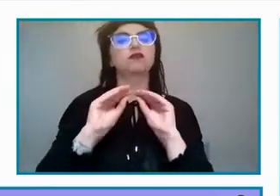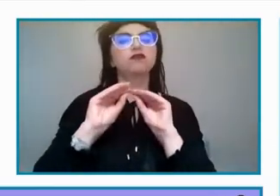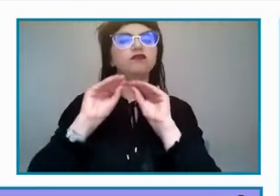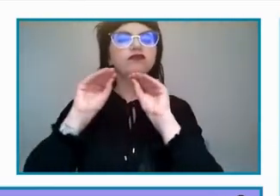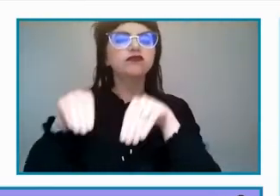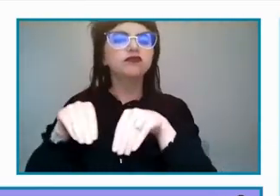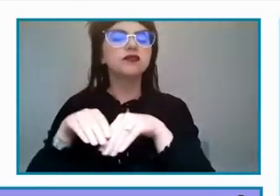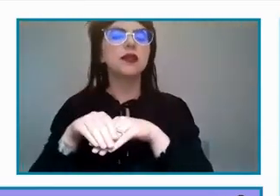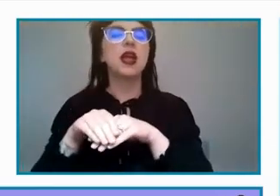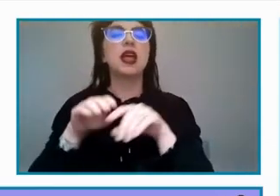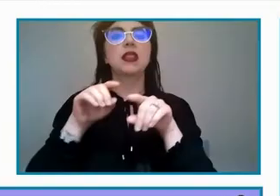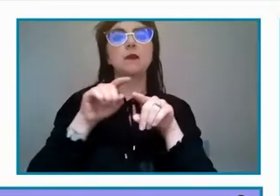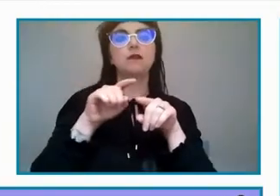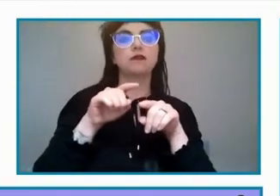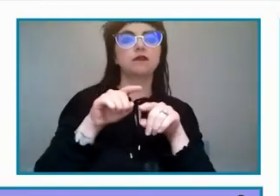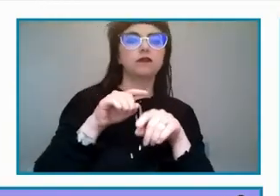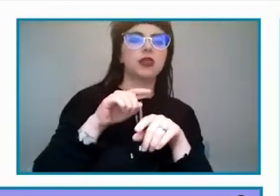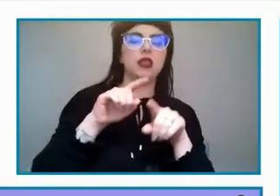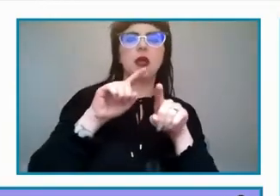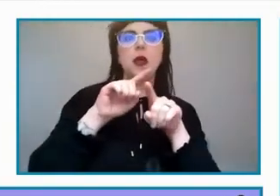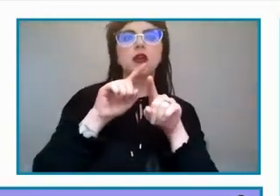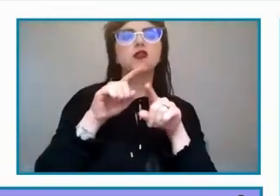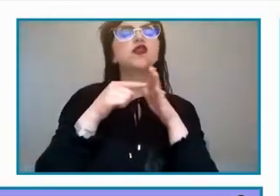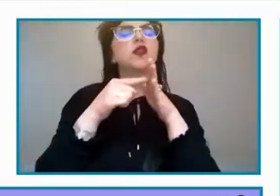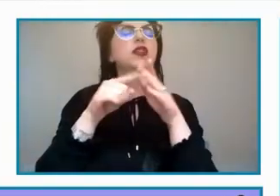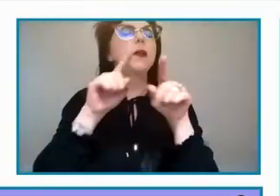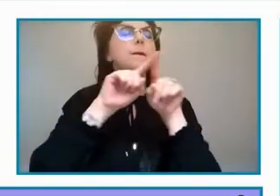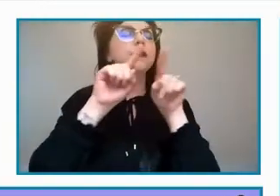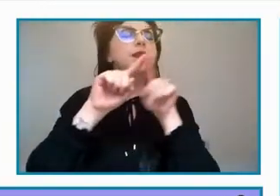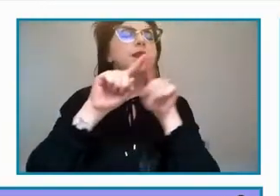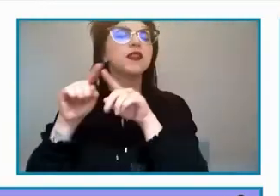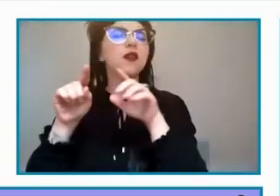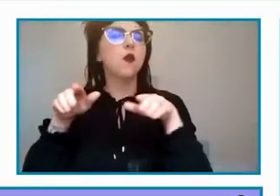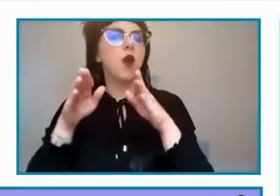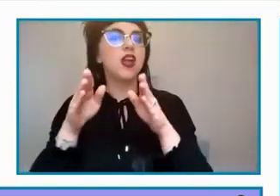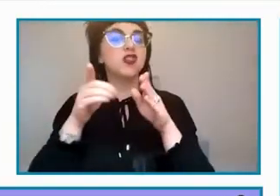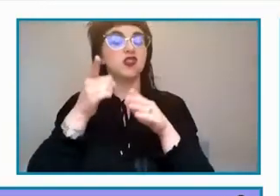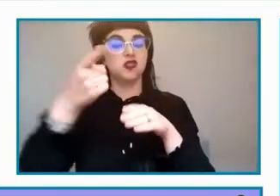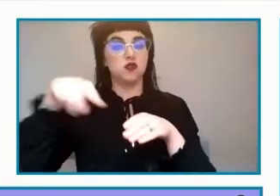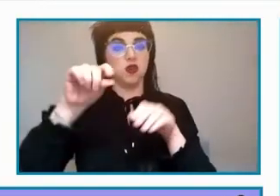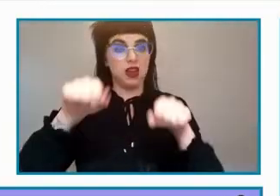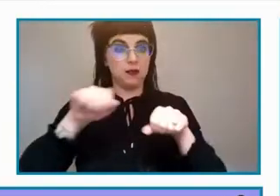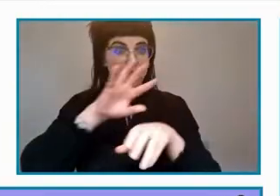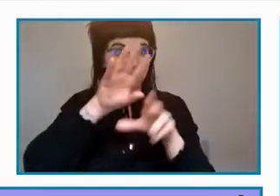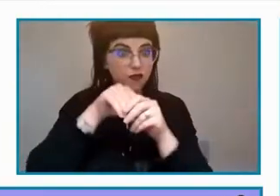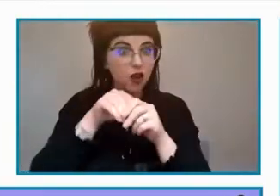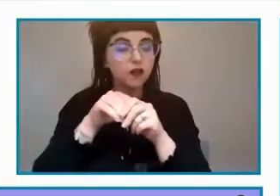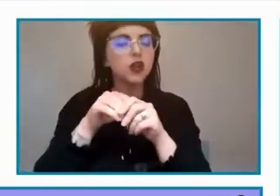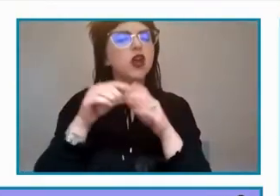many ways an organization could provide arts engagement using a variety of arts disciplines.